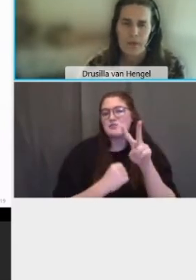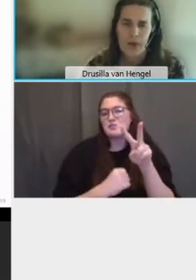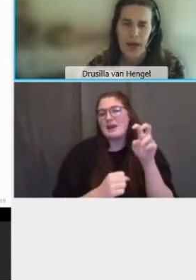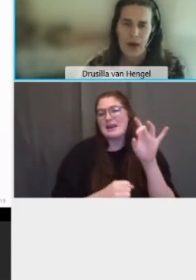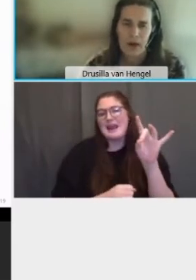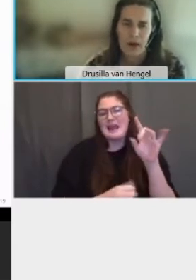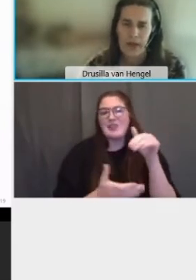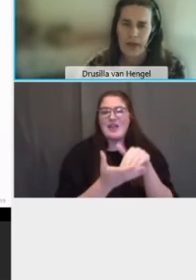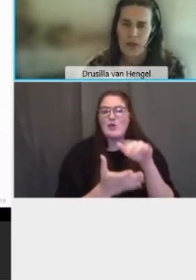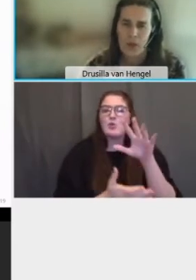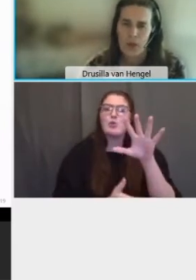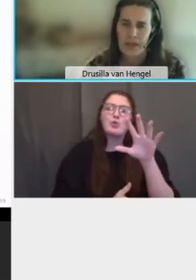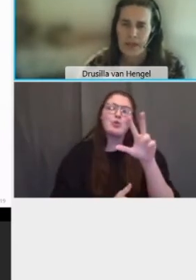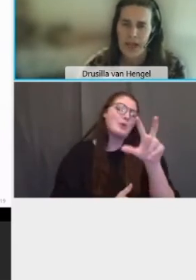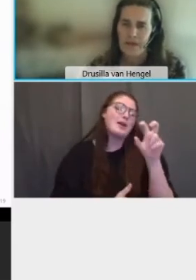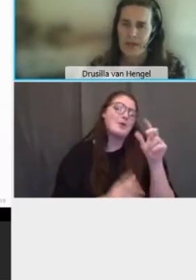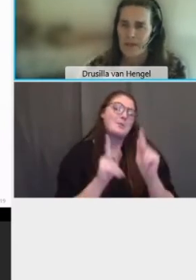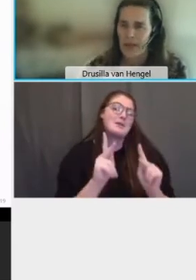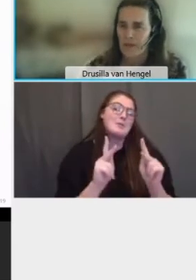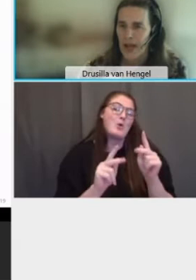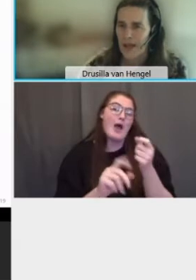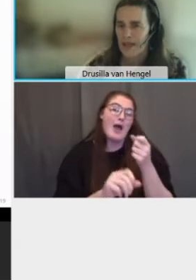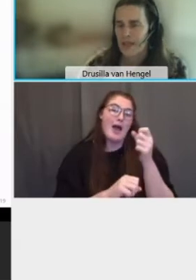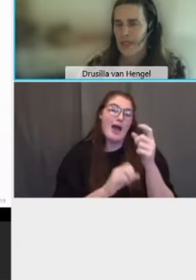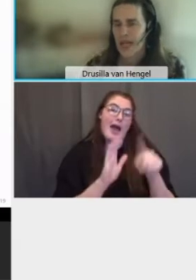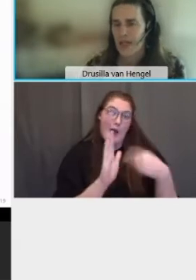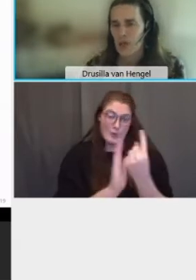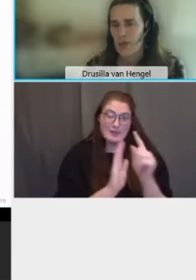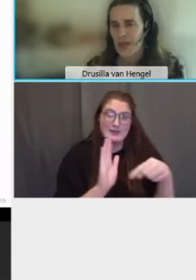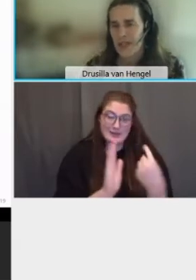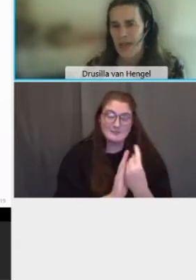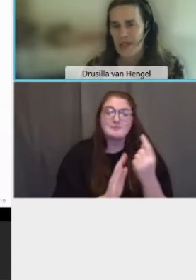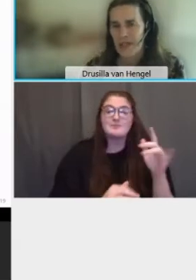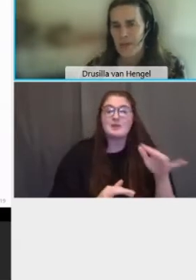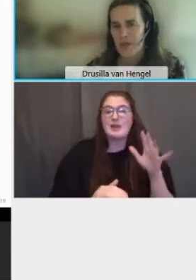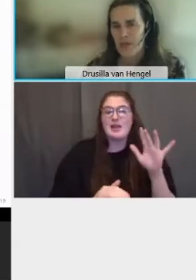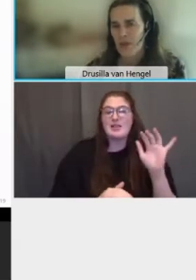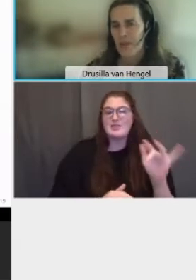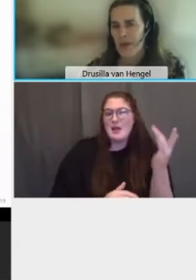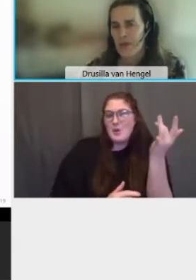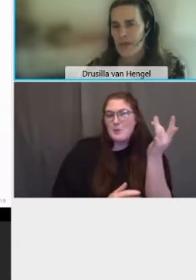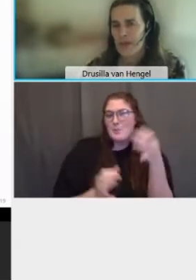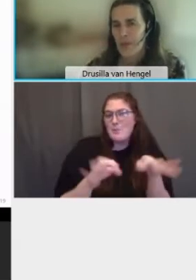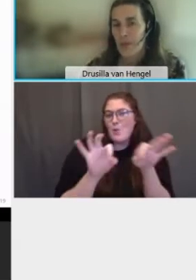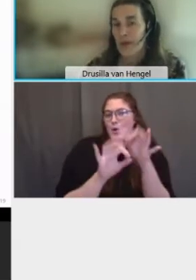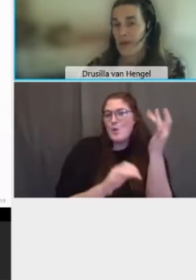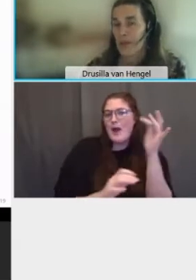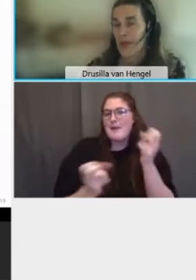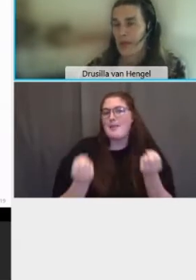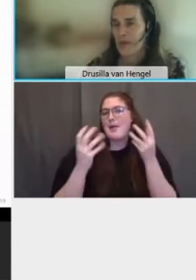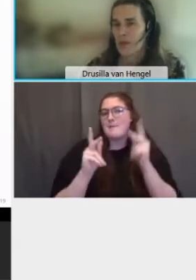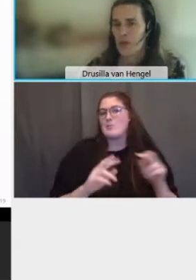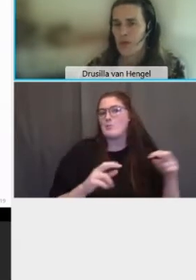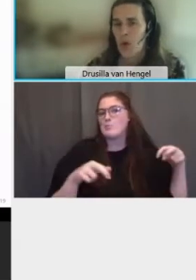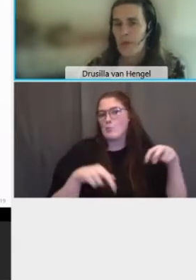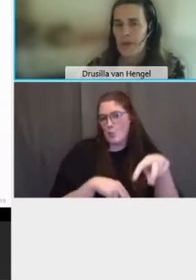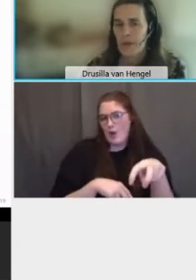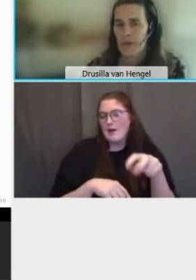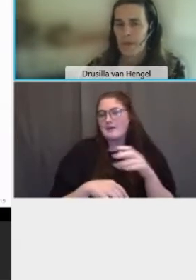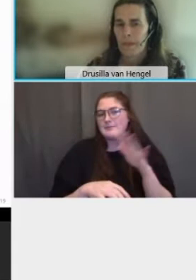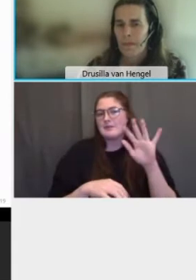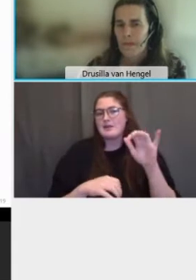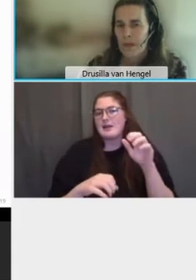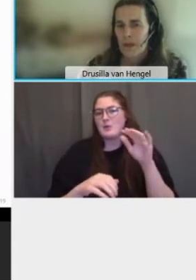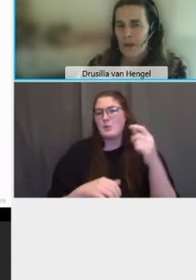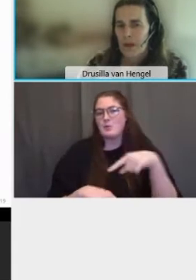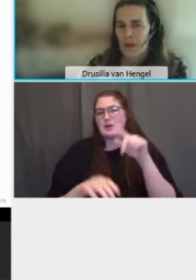28,300 per hour. In other words, the heavy demand for access to the national park's assets can be served by using the same amount of space to move more